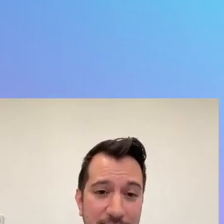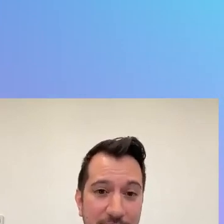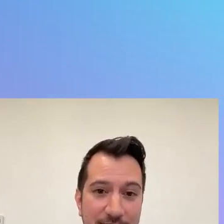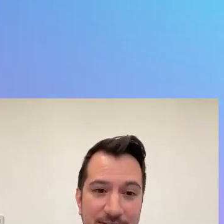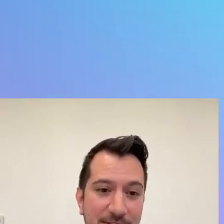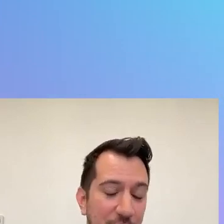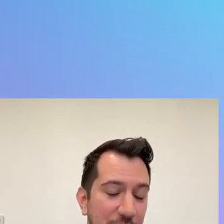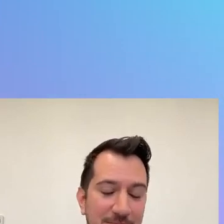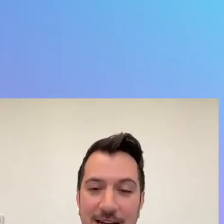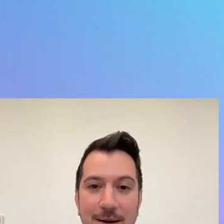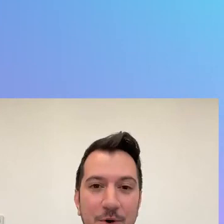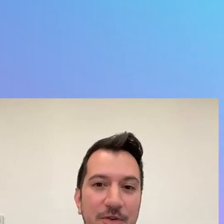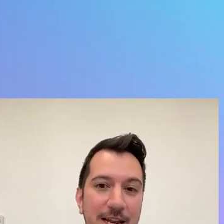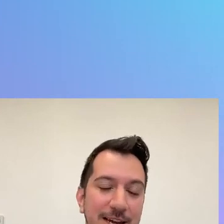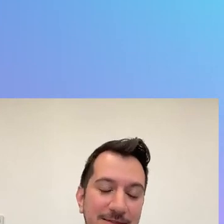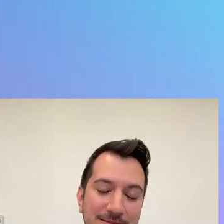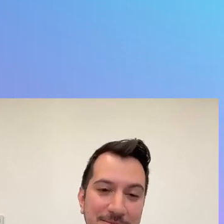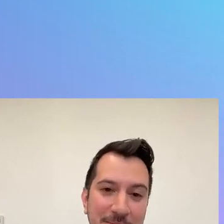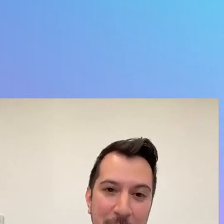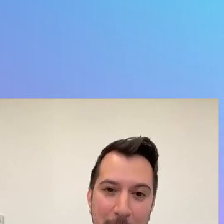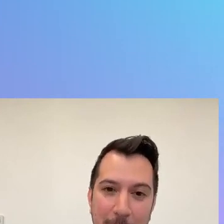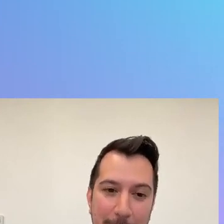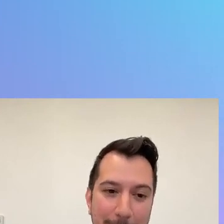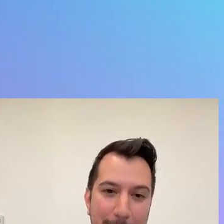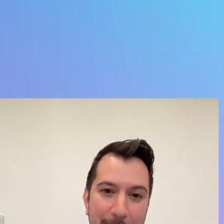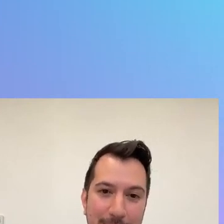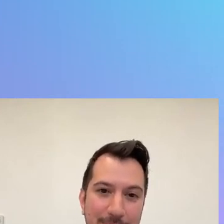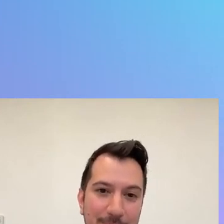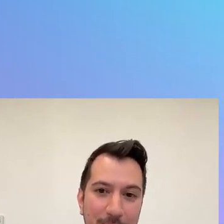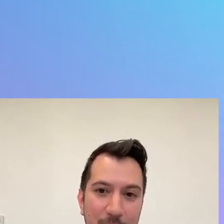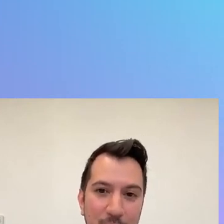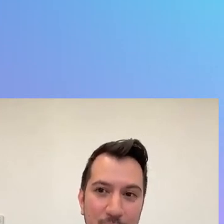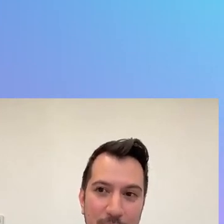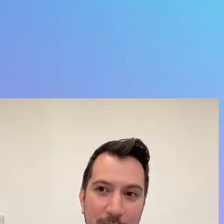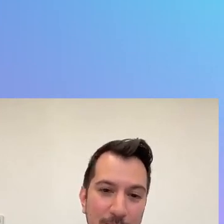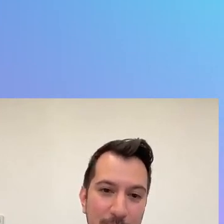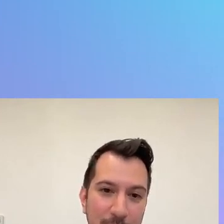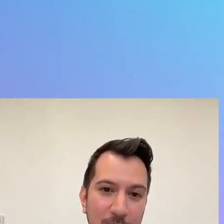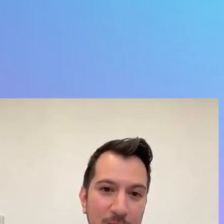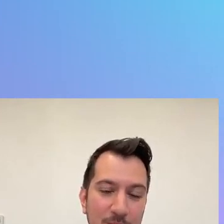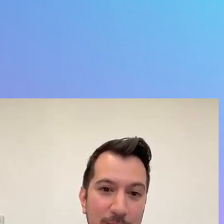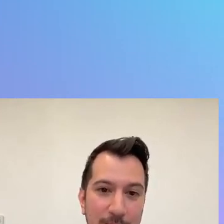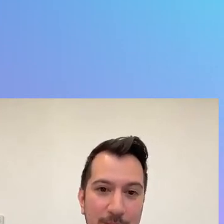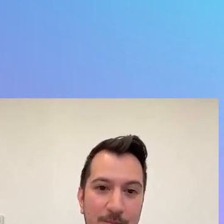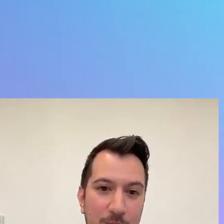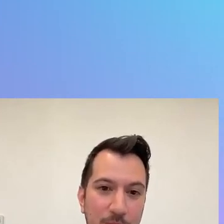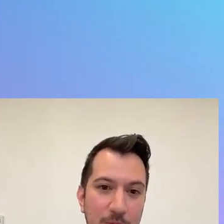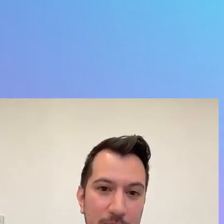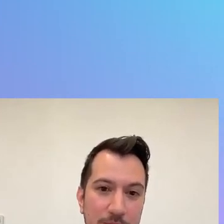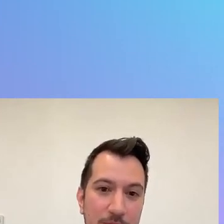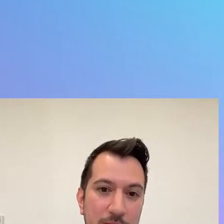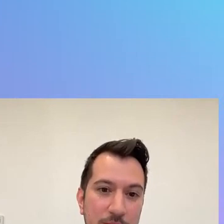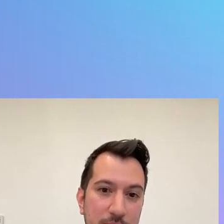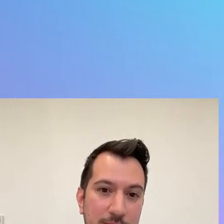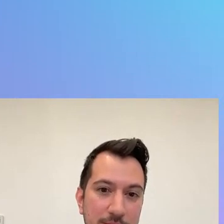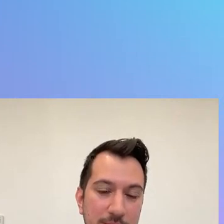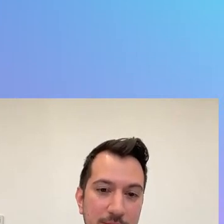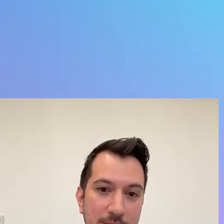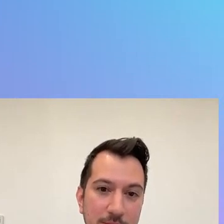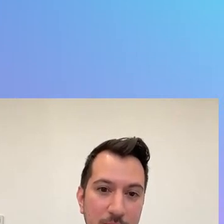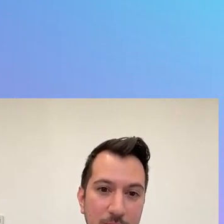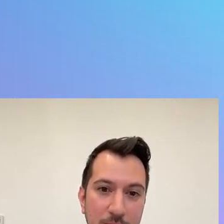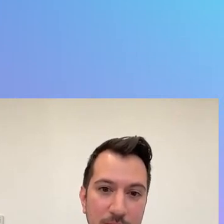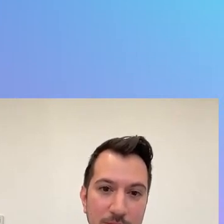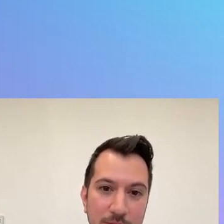little princess. So I named her Ophelia. All right. And the last question that we're going to have time for is there any color that